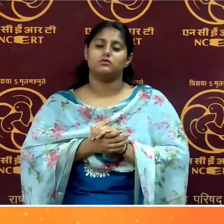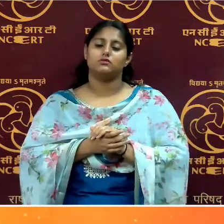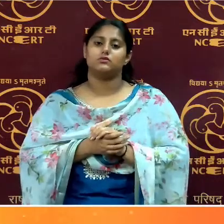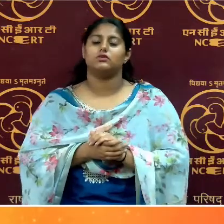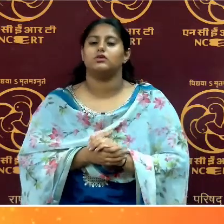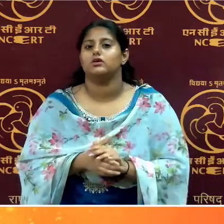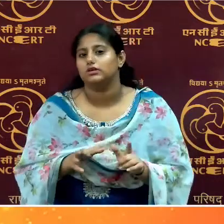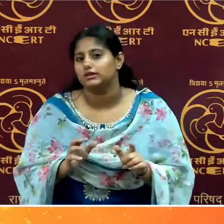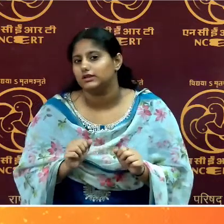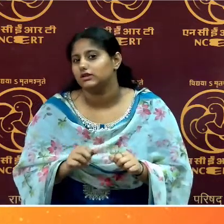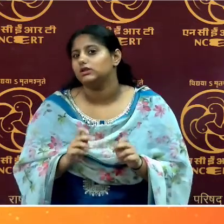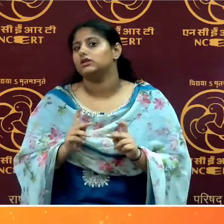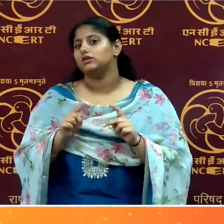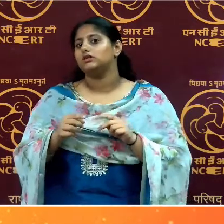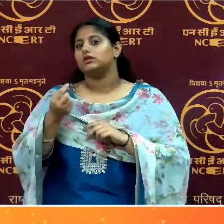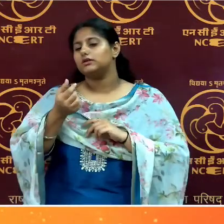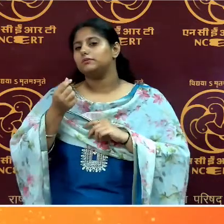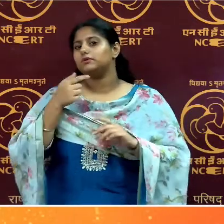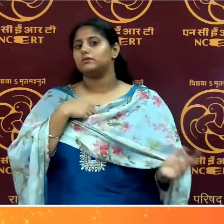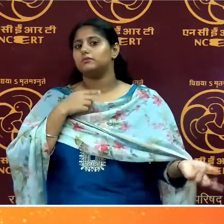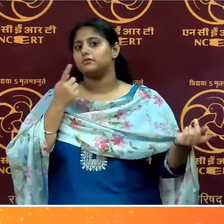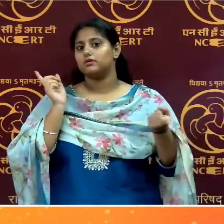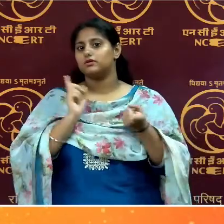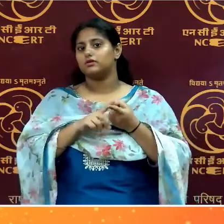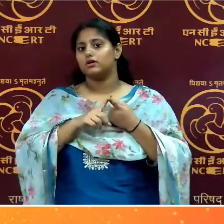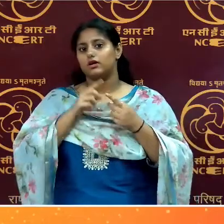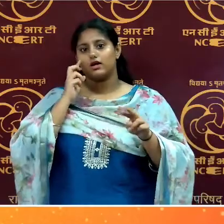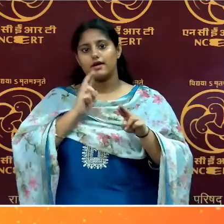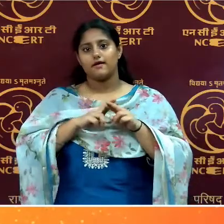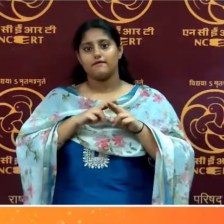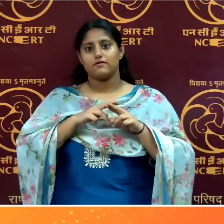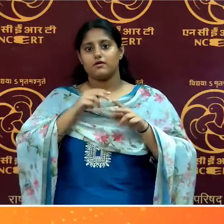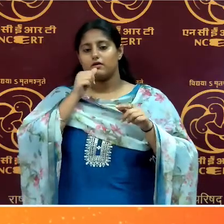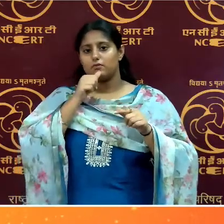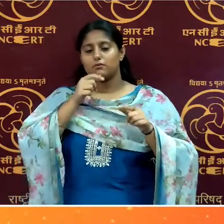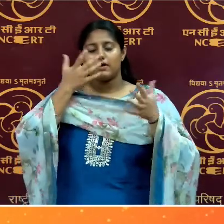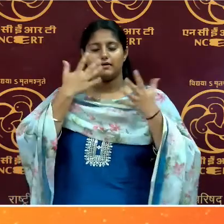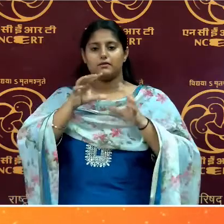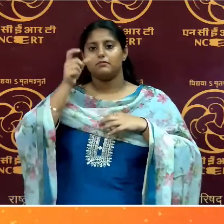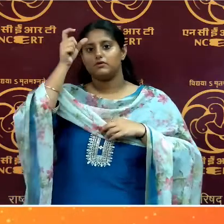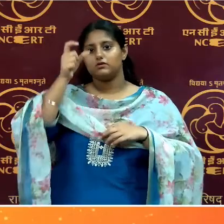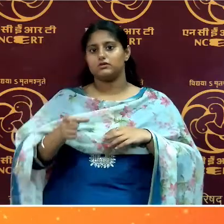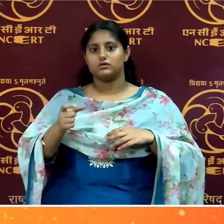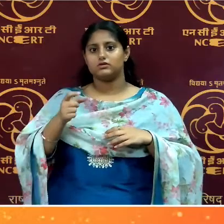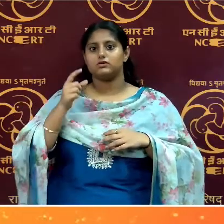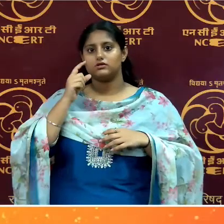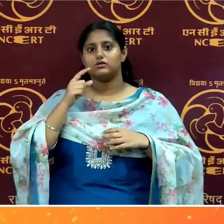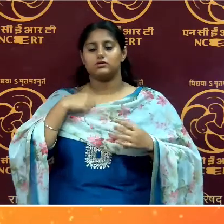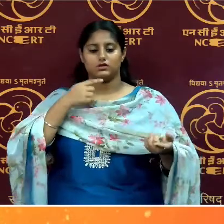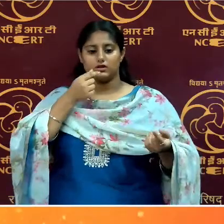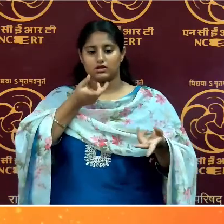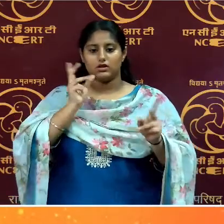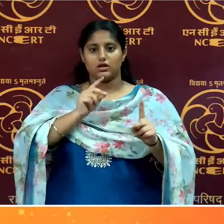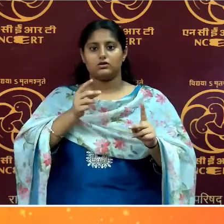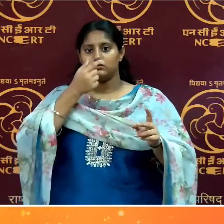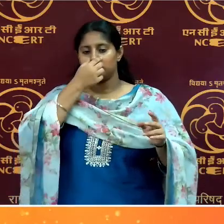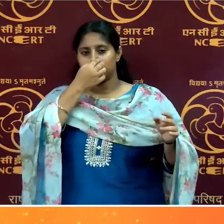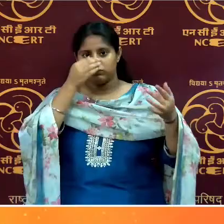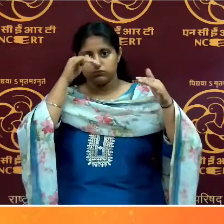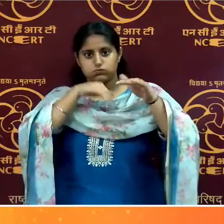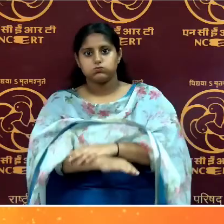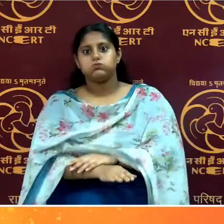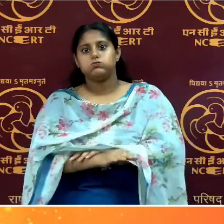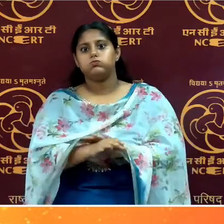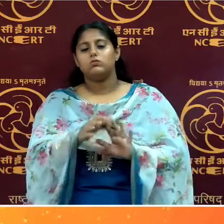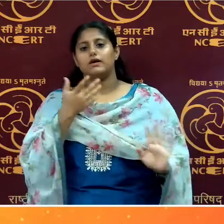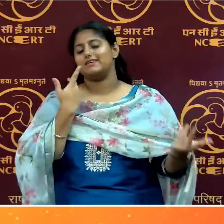think that is why sometimes it happens when a person drowns in water, he or she doesn't drown immediately. The person, if the person